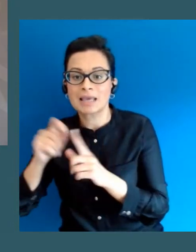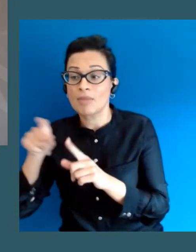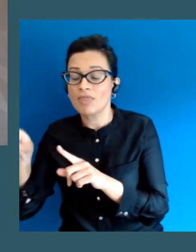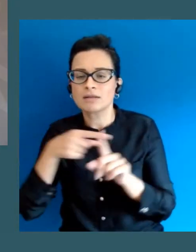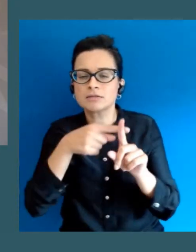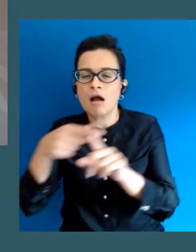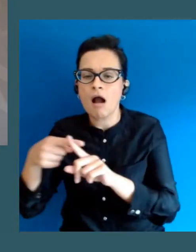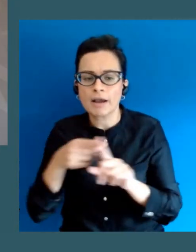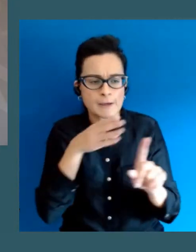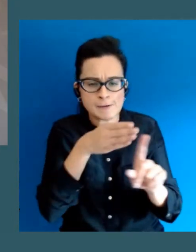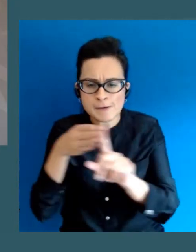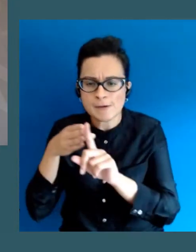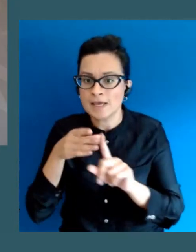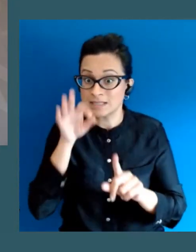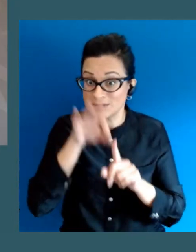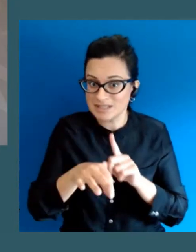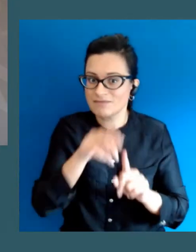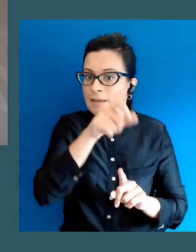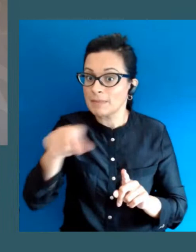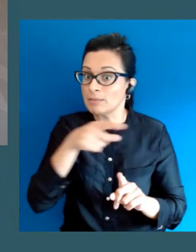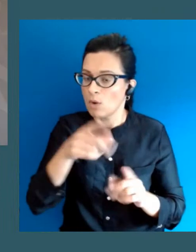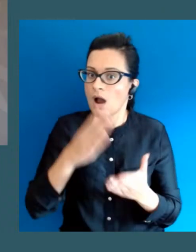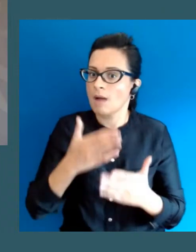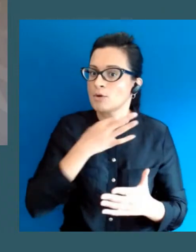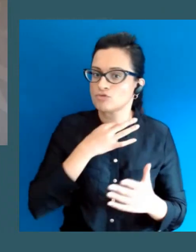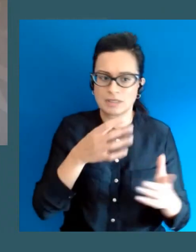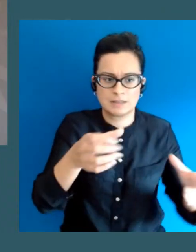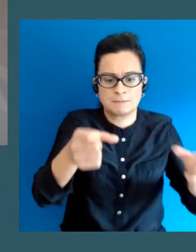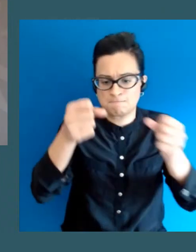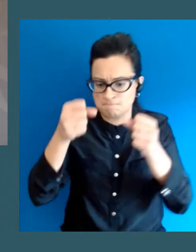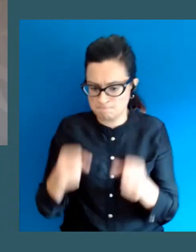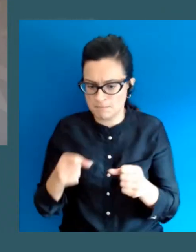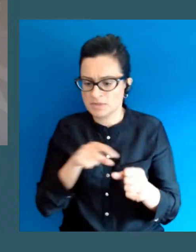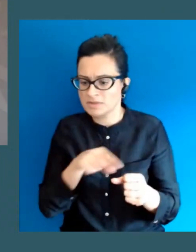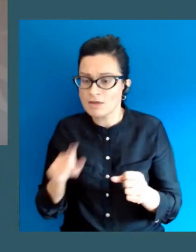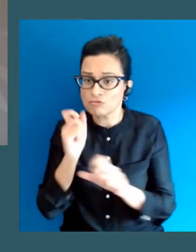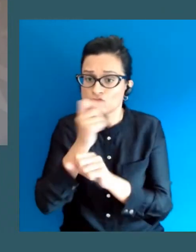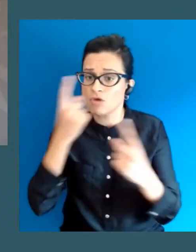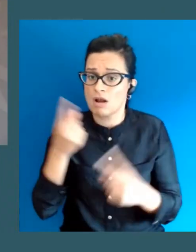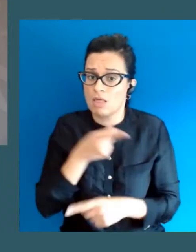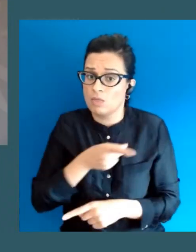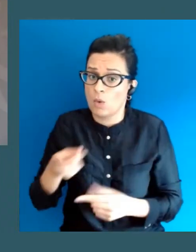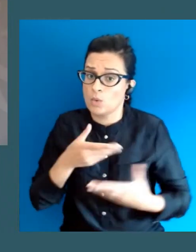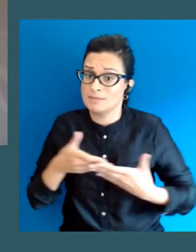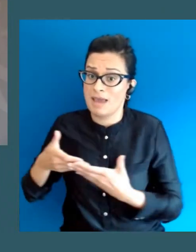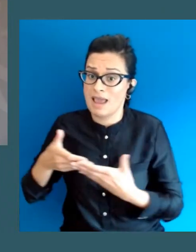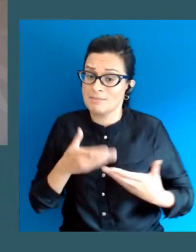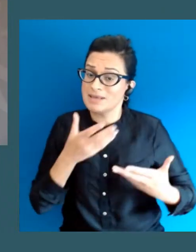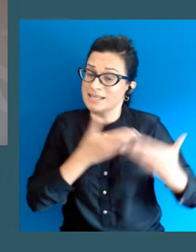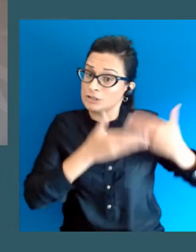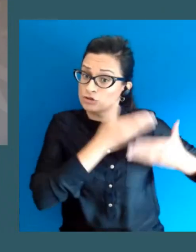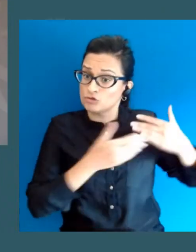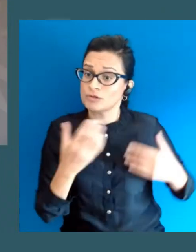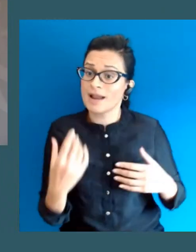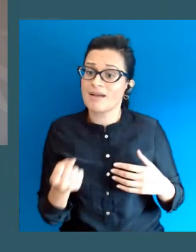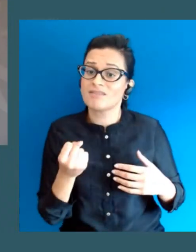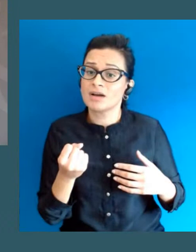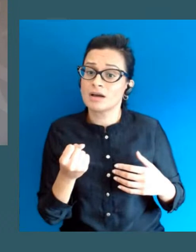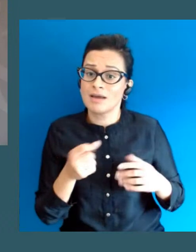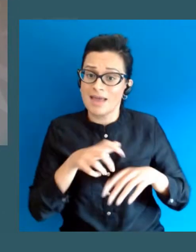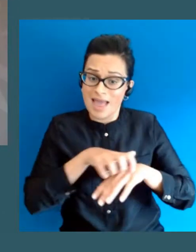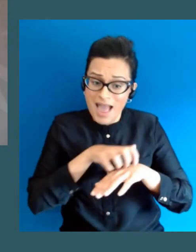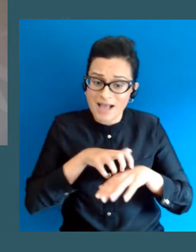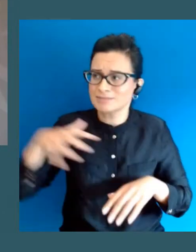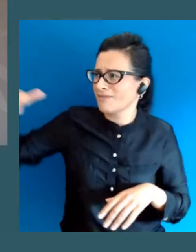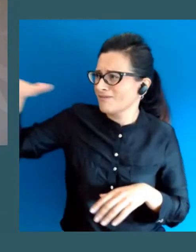risk, and they were identifying this with infants having history of eczema, family history of